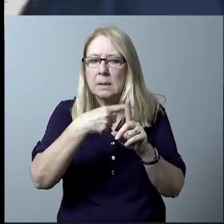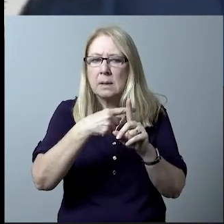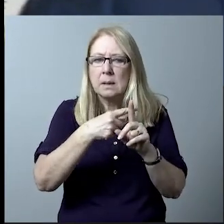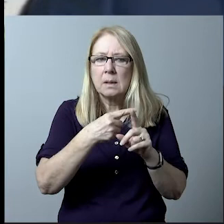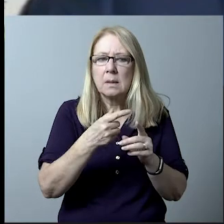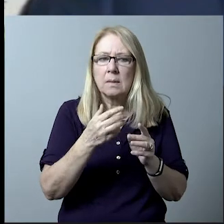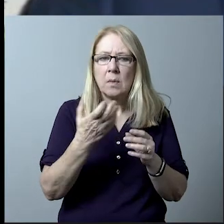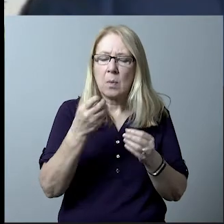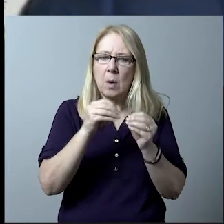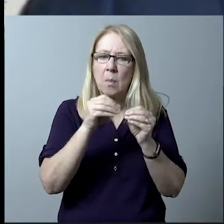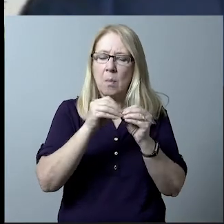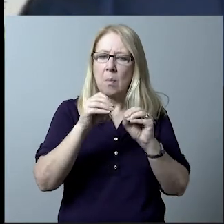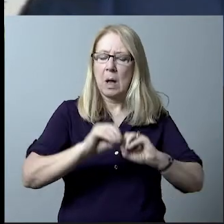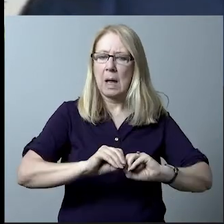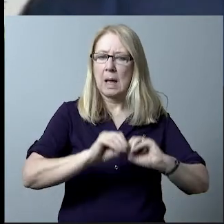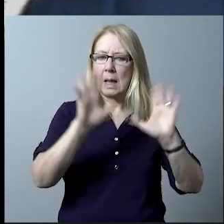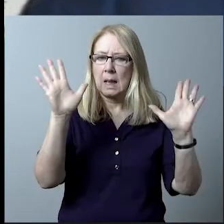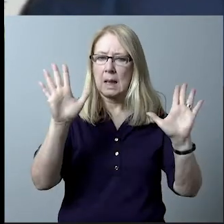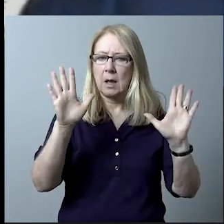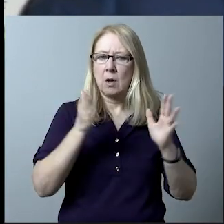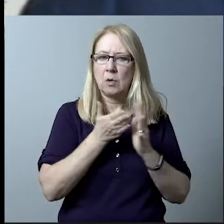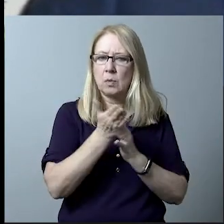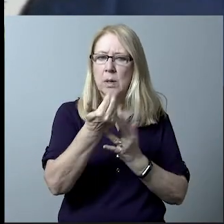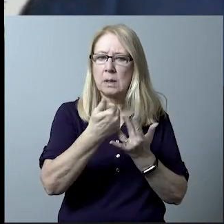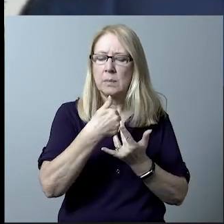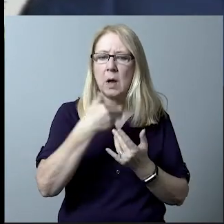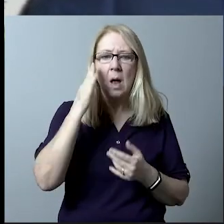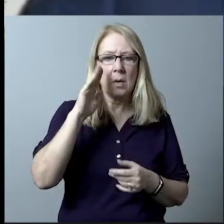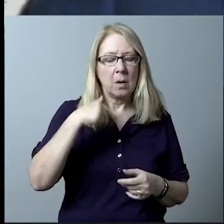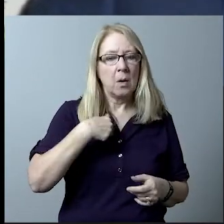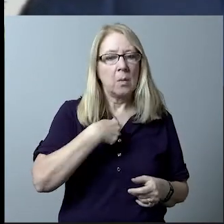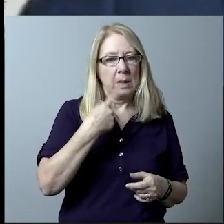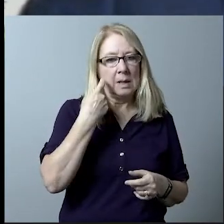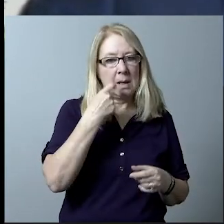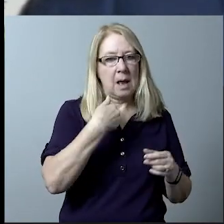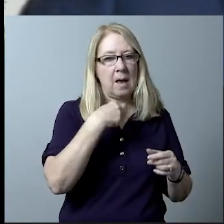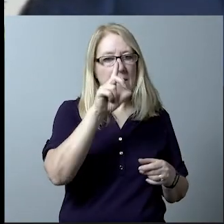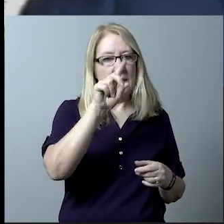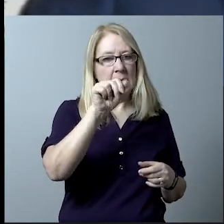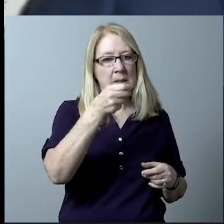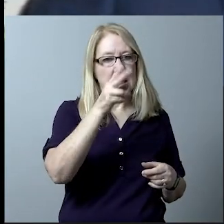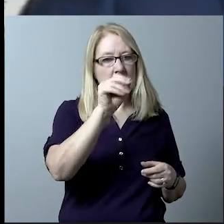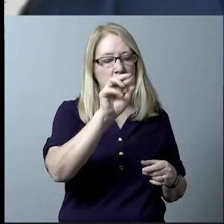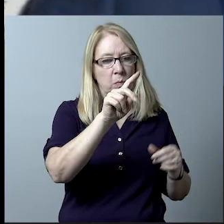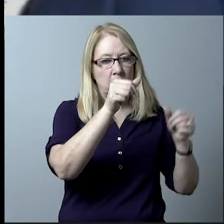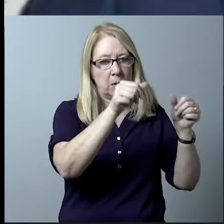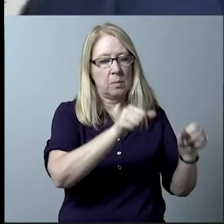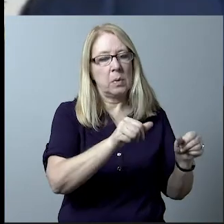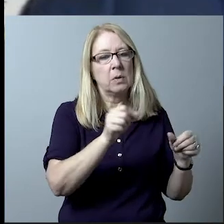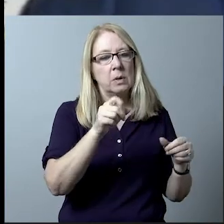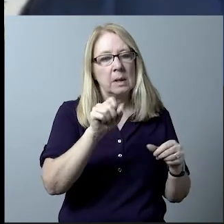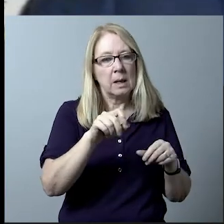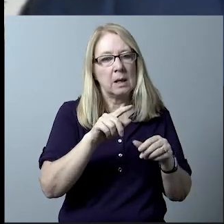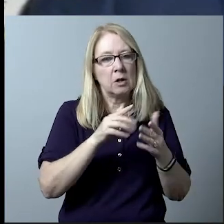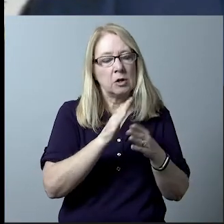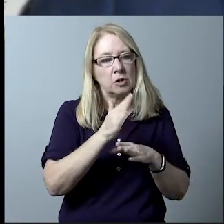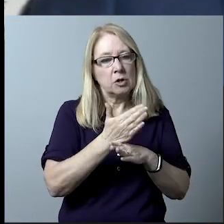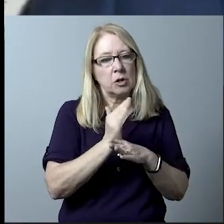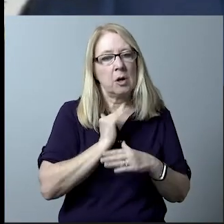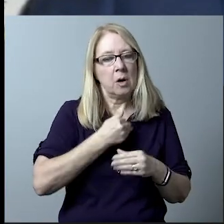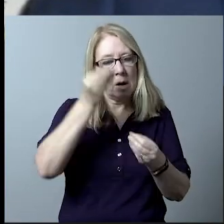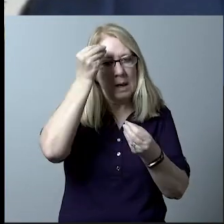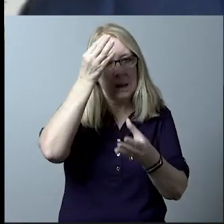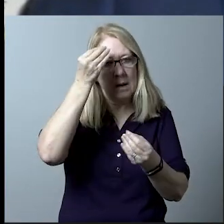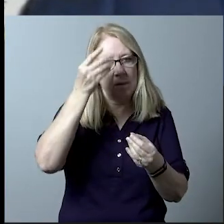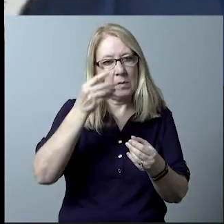et cetera, asking there to be more transparency. I know we recently launched the dashboard, so can you talk a little bit about what we're doing